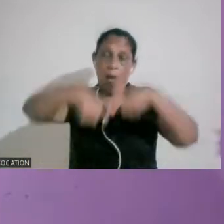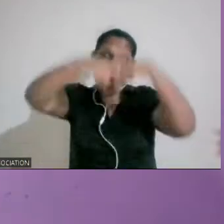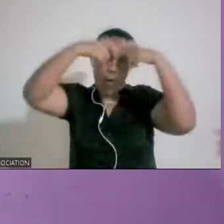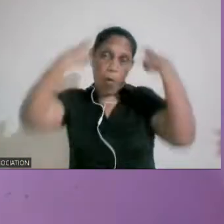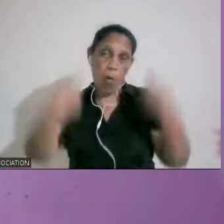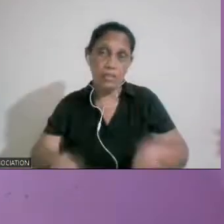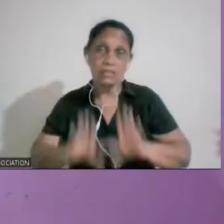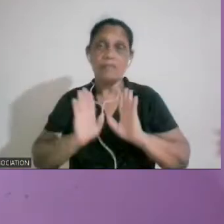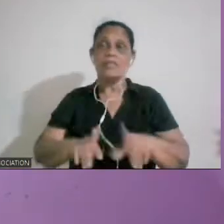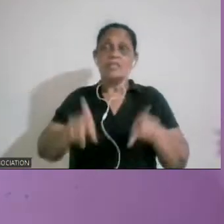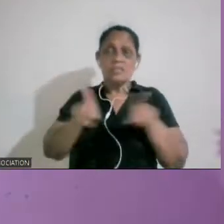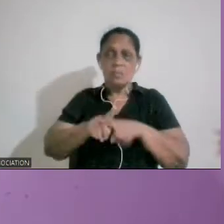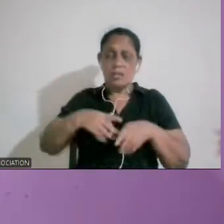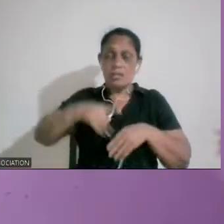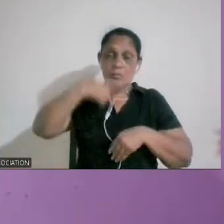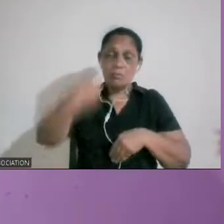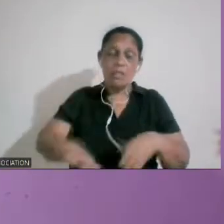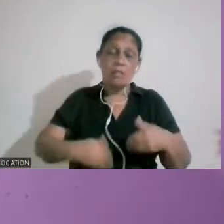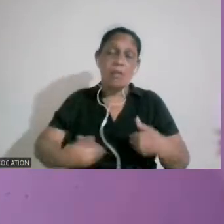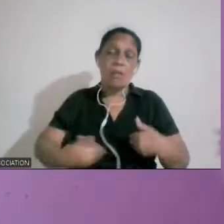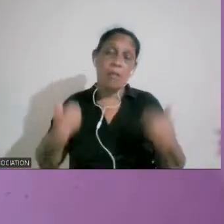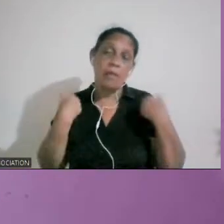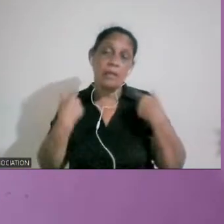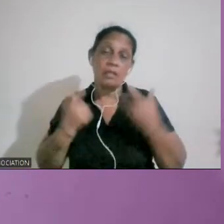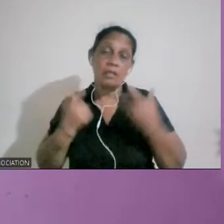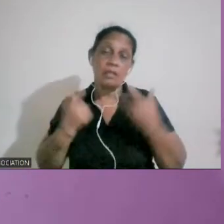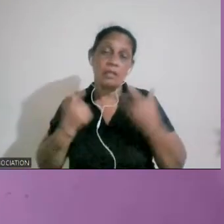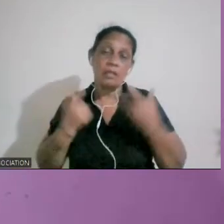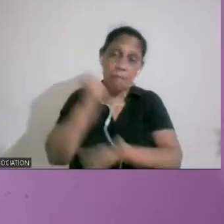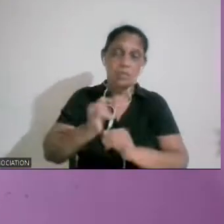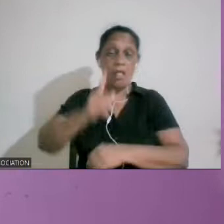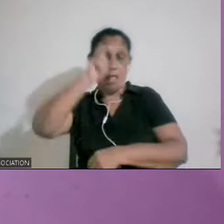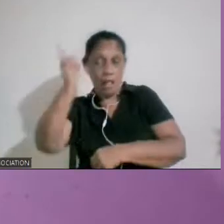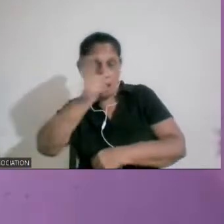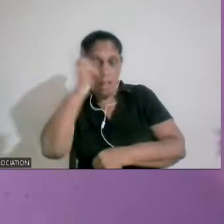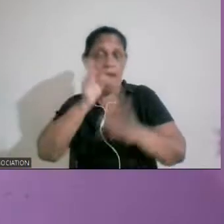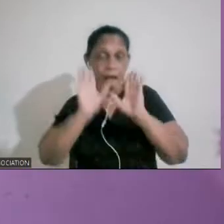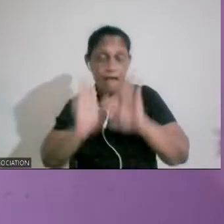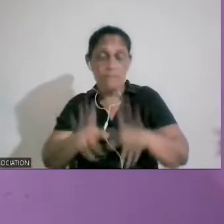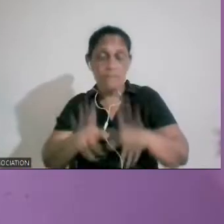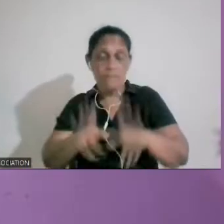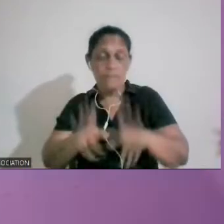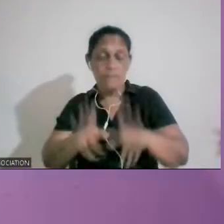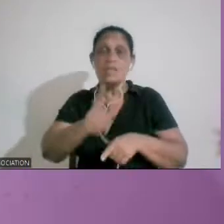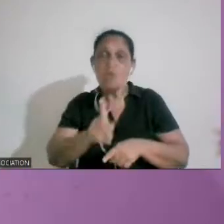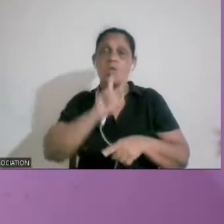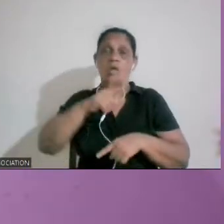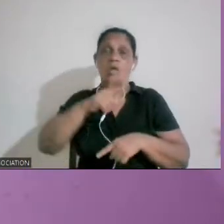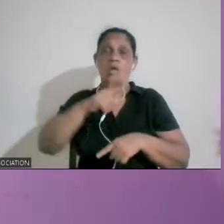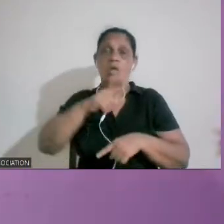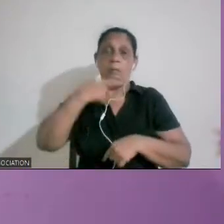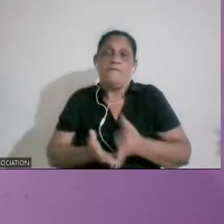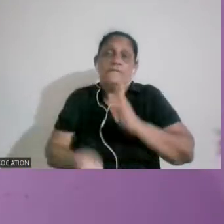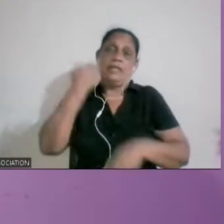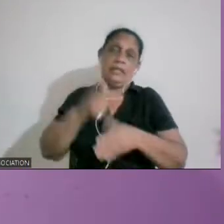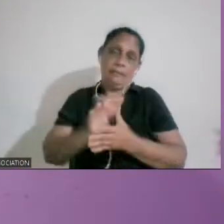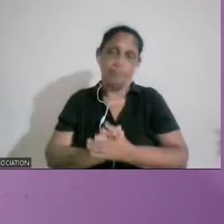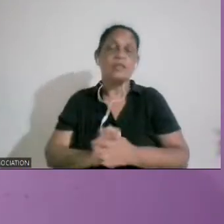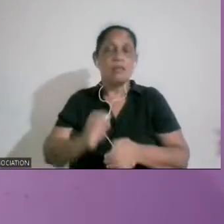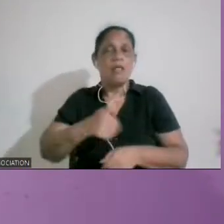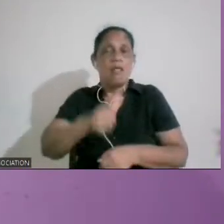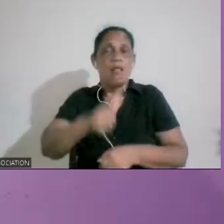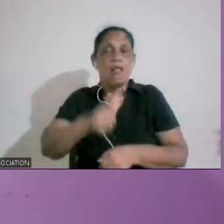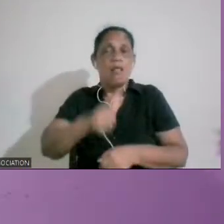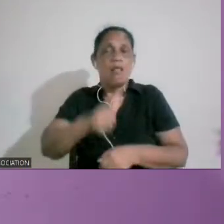time, if you get sweating and palpitation during your period, some people even faint. These are all signs of a heavy